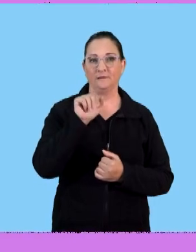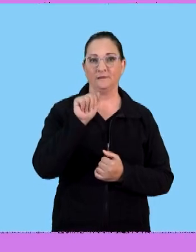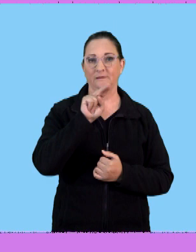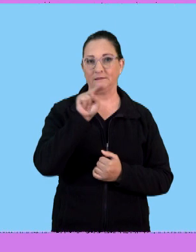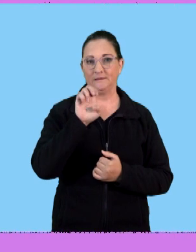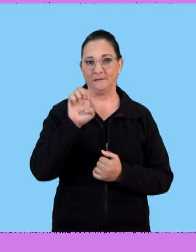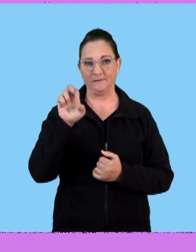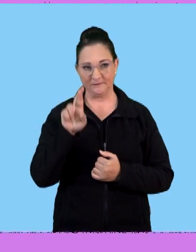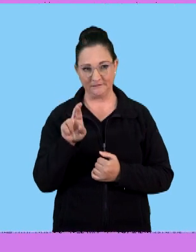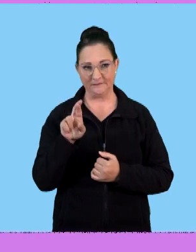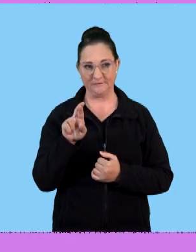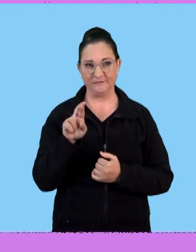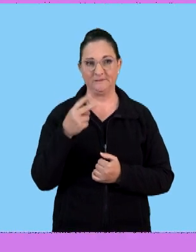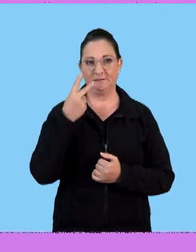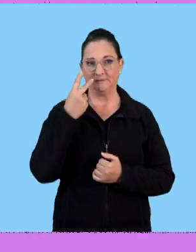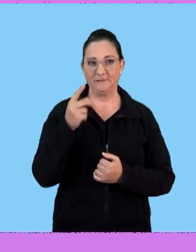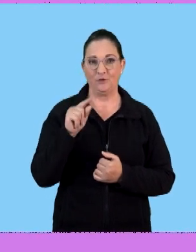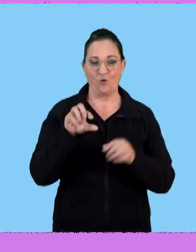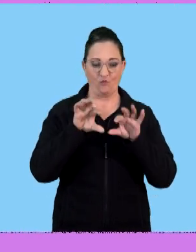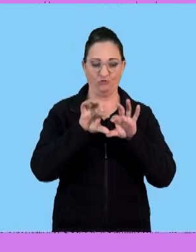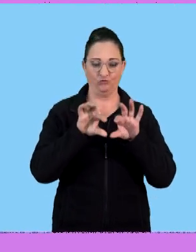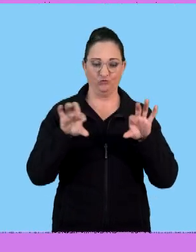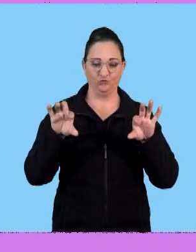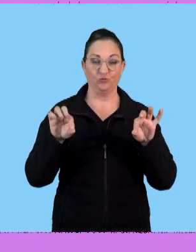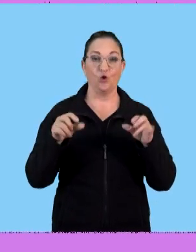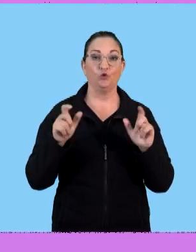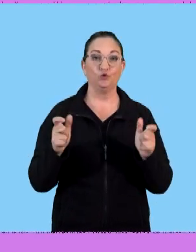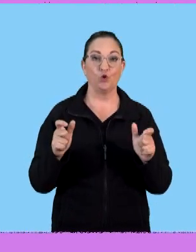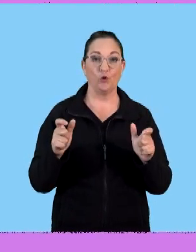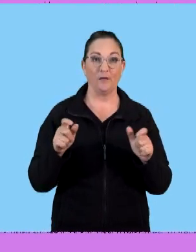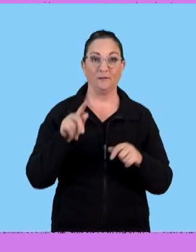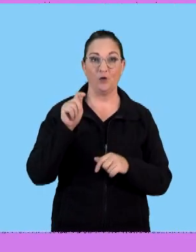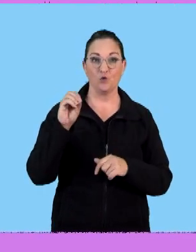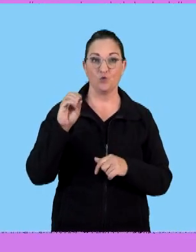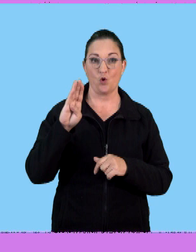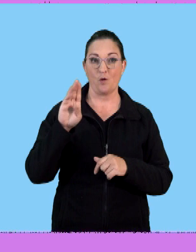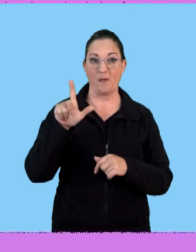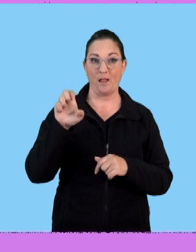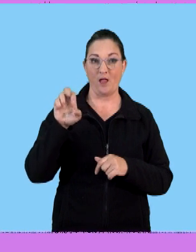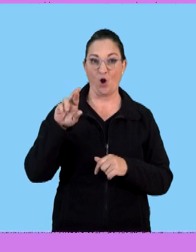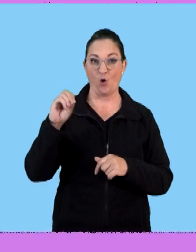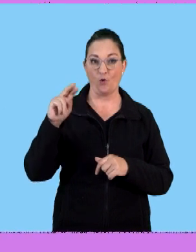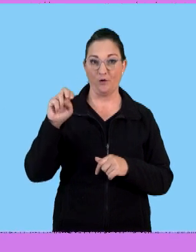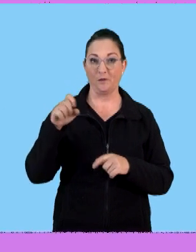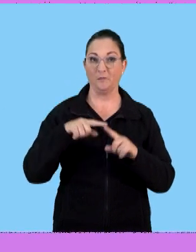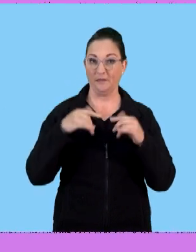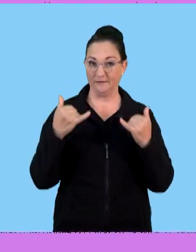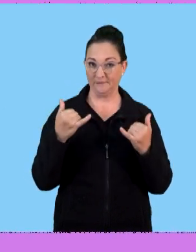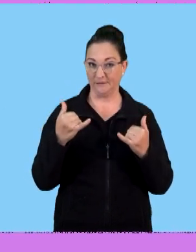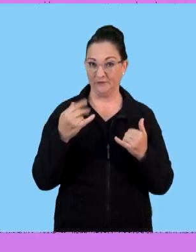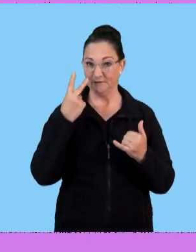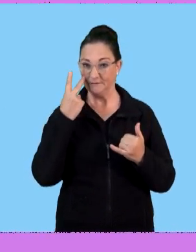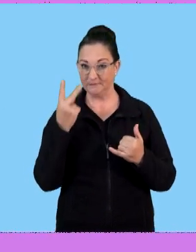Nazir received a Toblerone chocolate, right, from his friend as a token of appreciation. Study the diagram and the